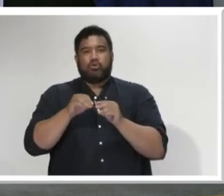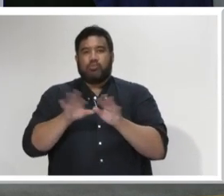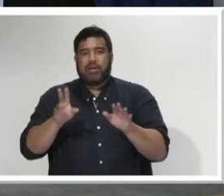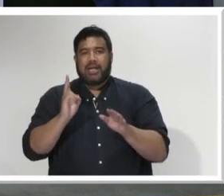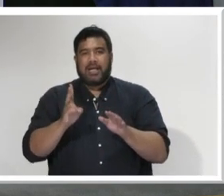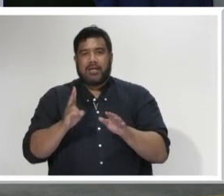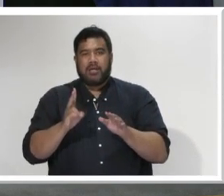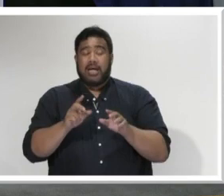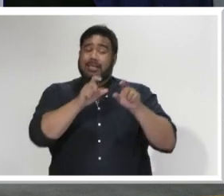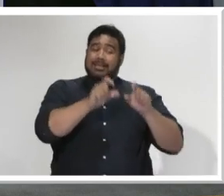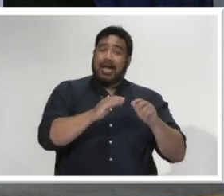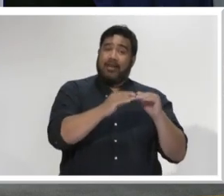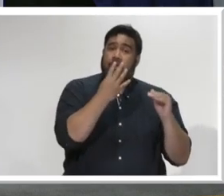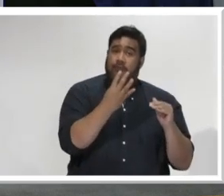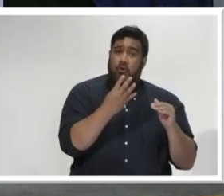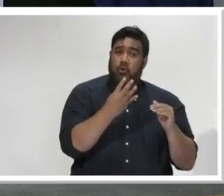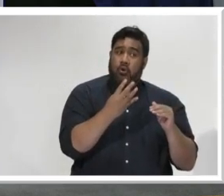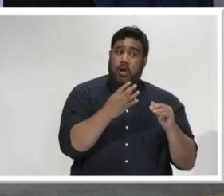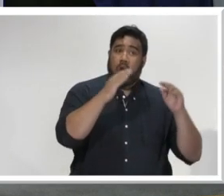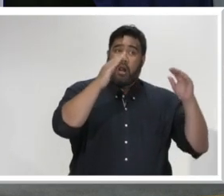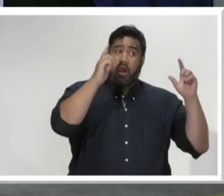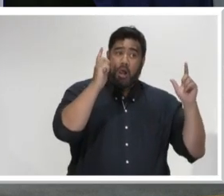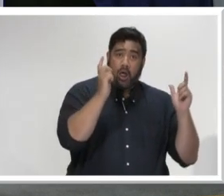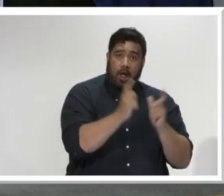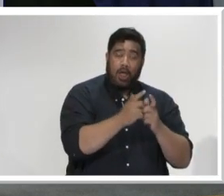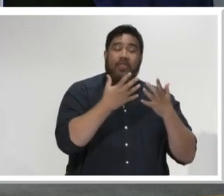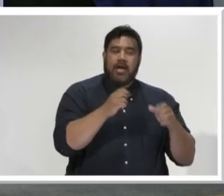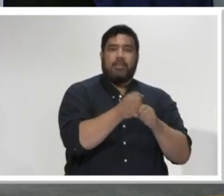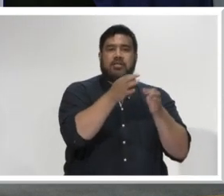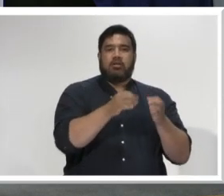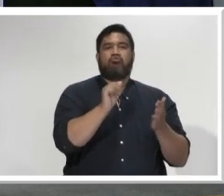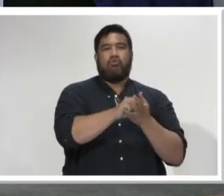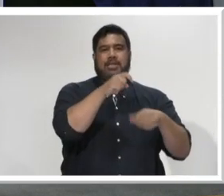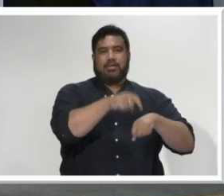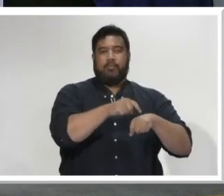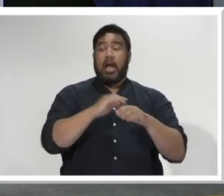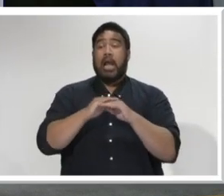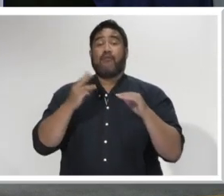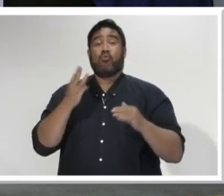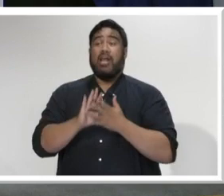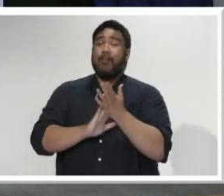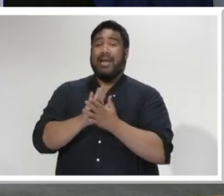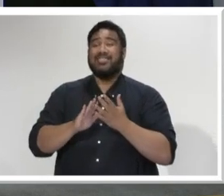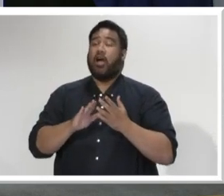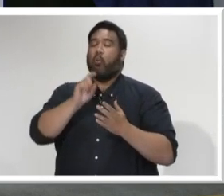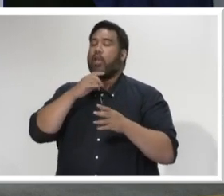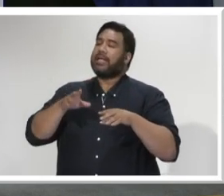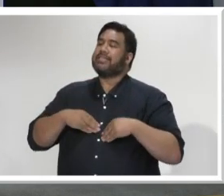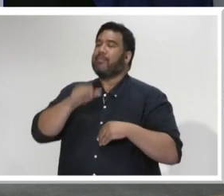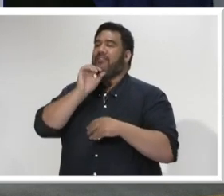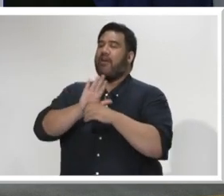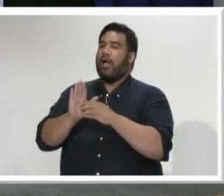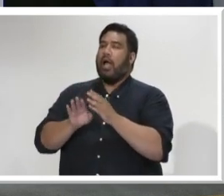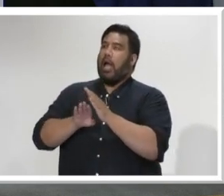make the right decision at the right time. Level 3 isn't about tolerating any increases. It's about can we